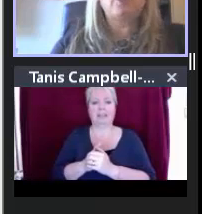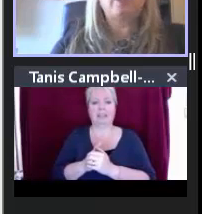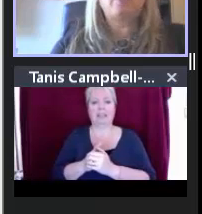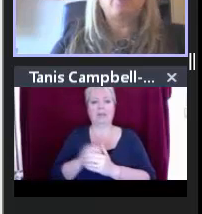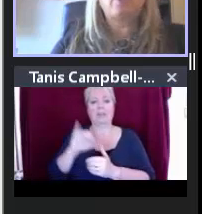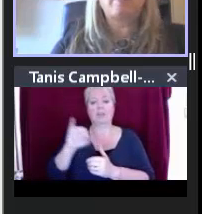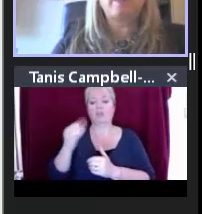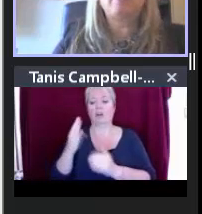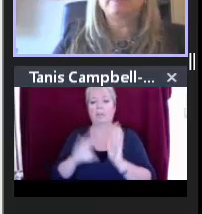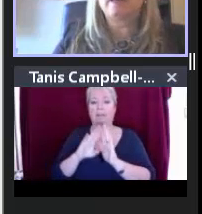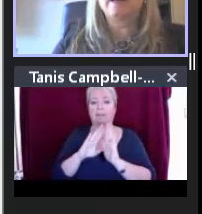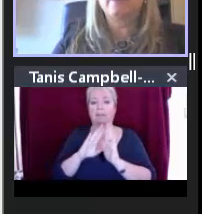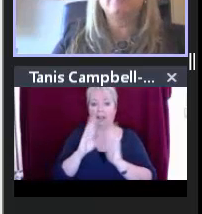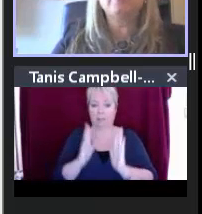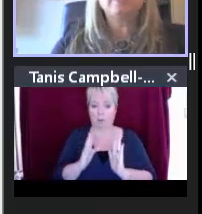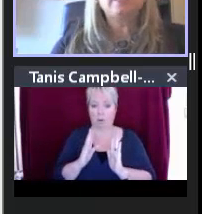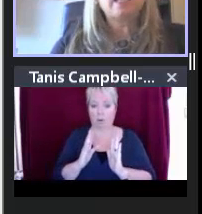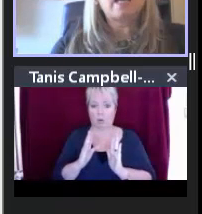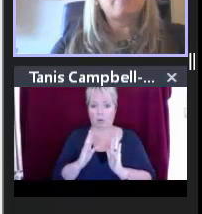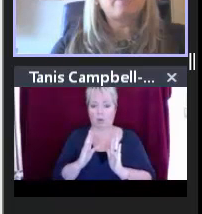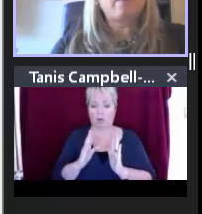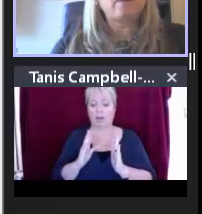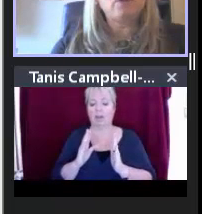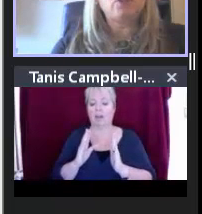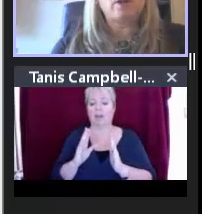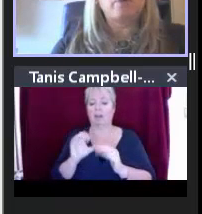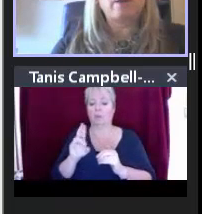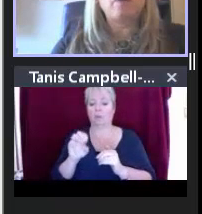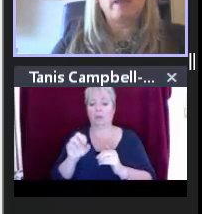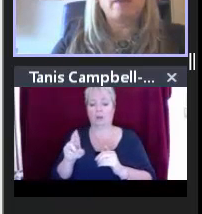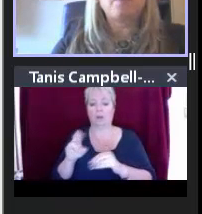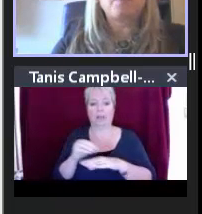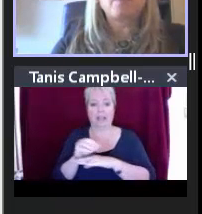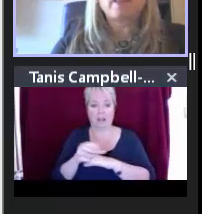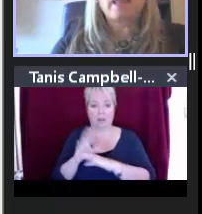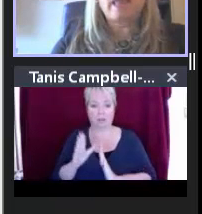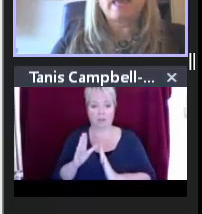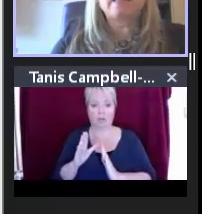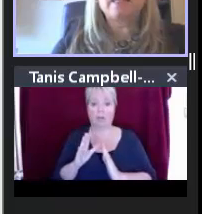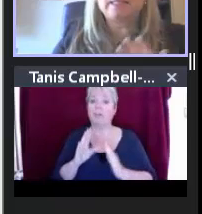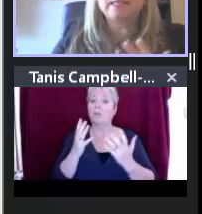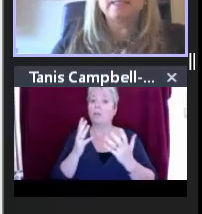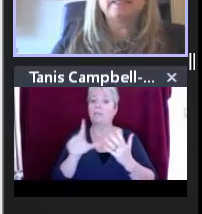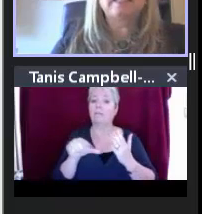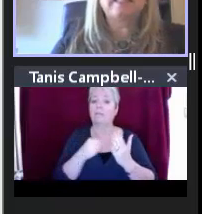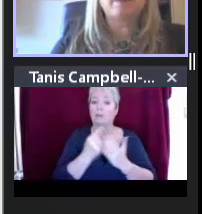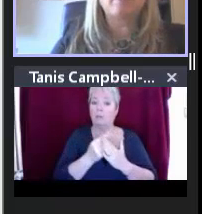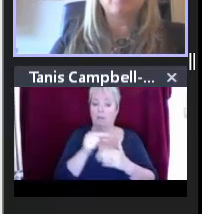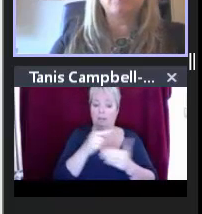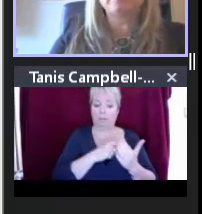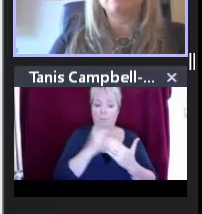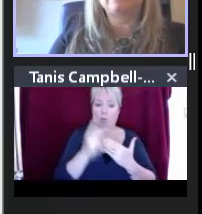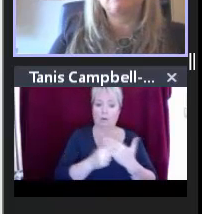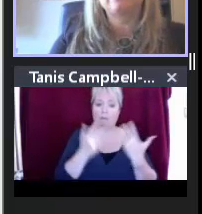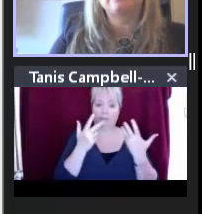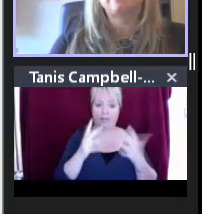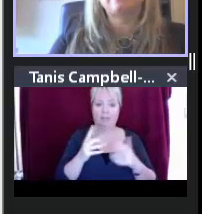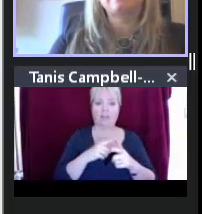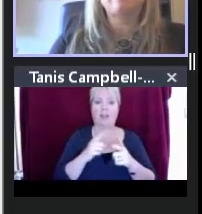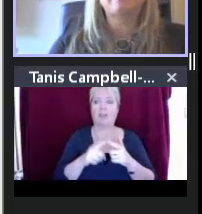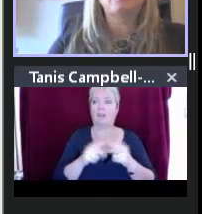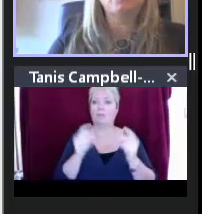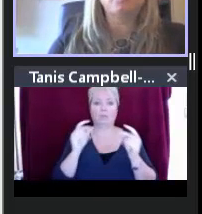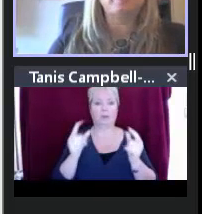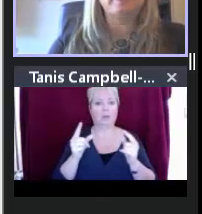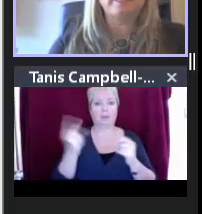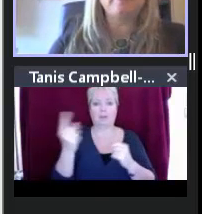soon as finishing the program, he was hired. He found a job right away, and he sent us this email, which is really a